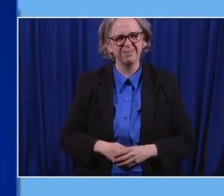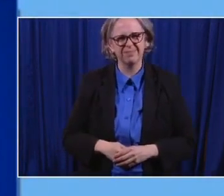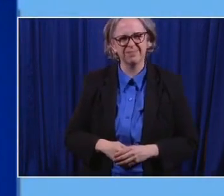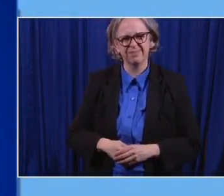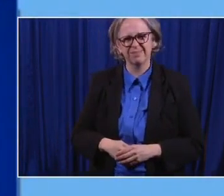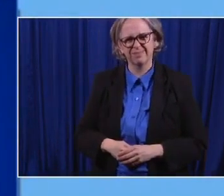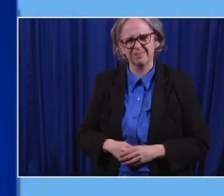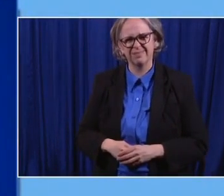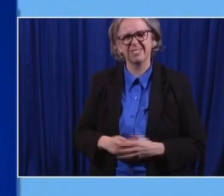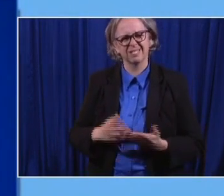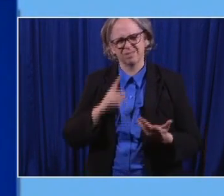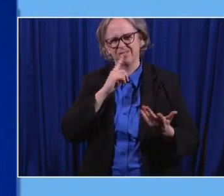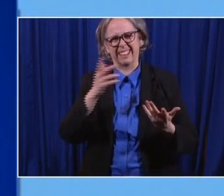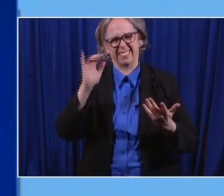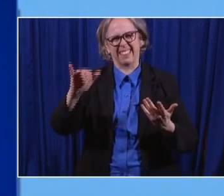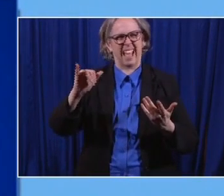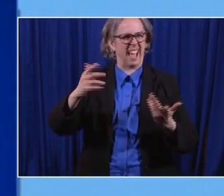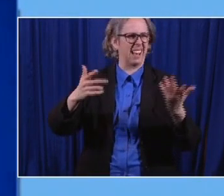next one, Eric.